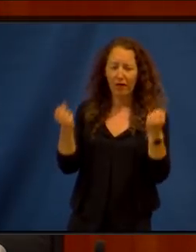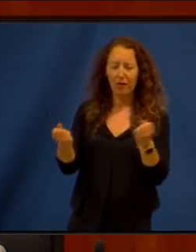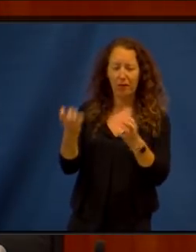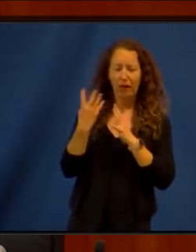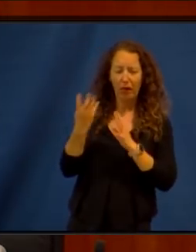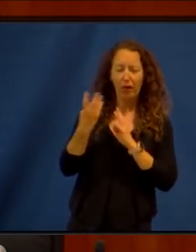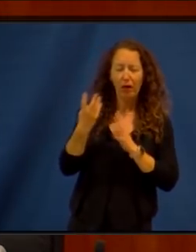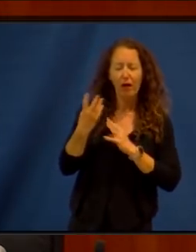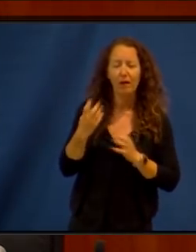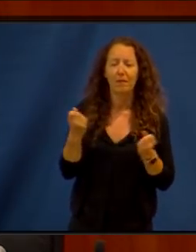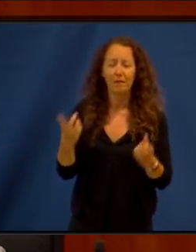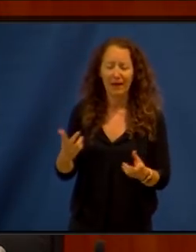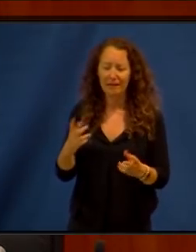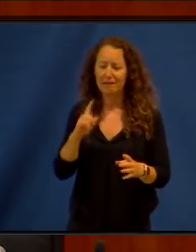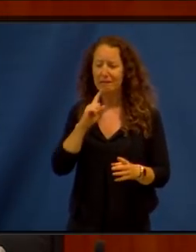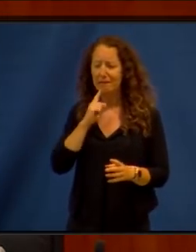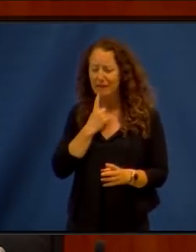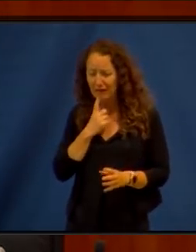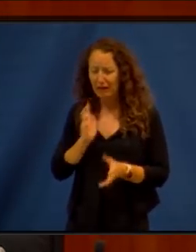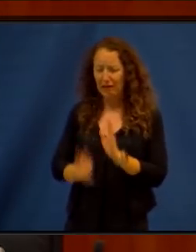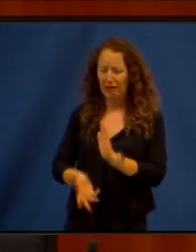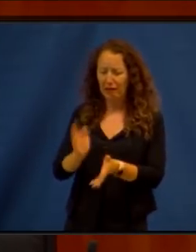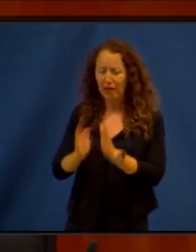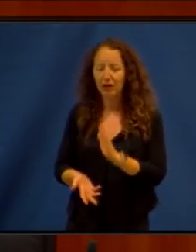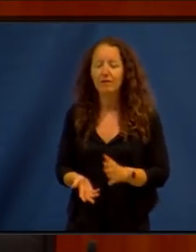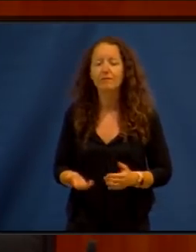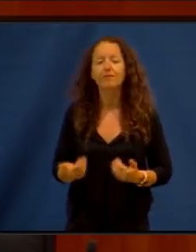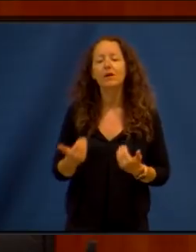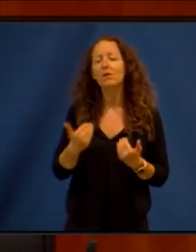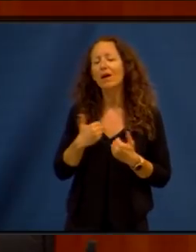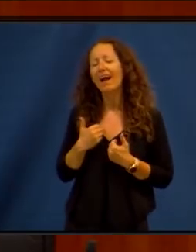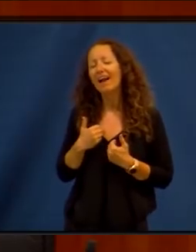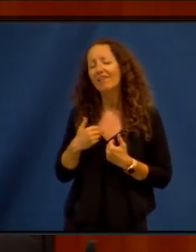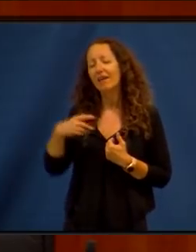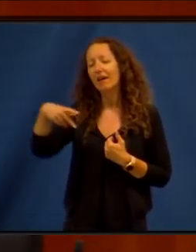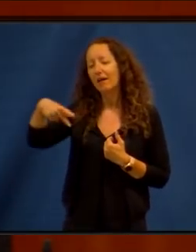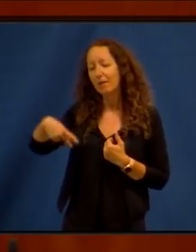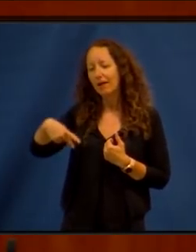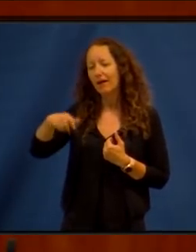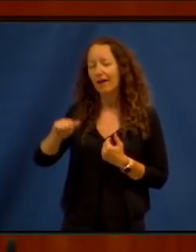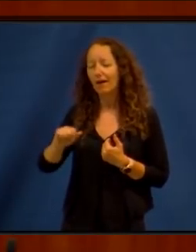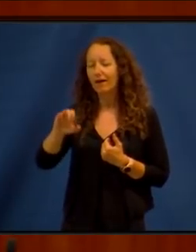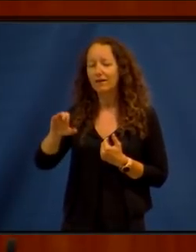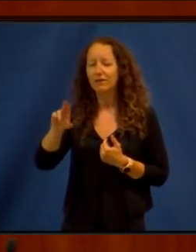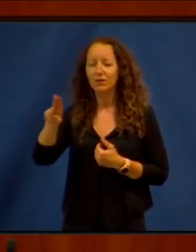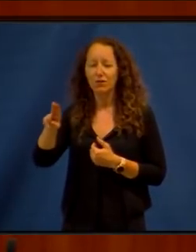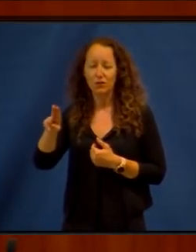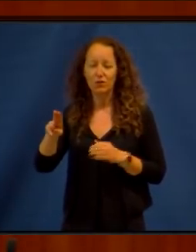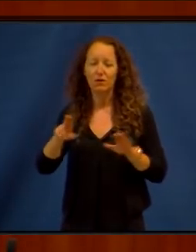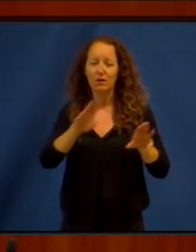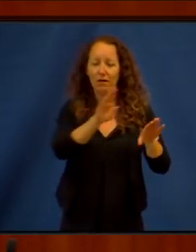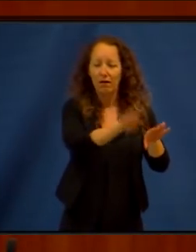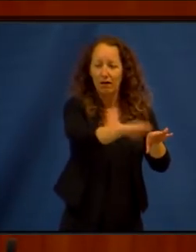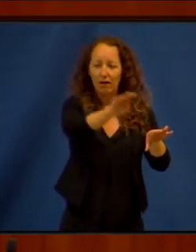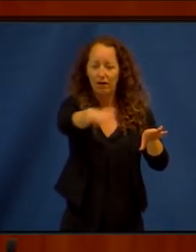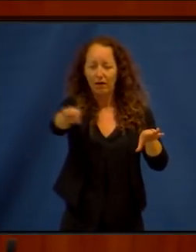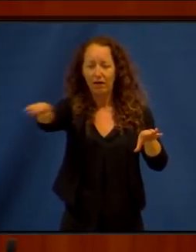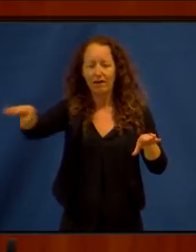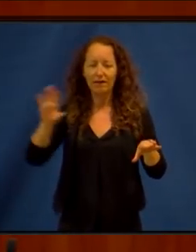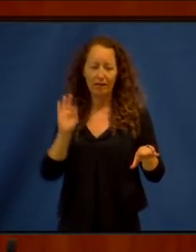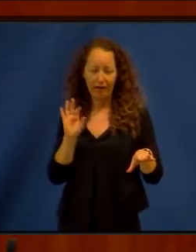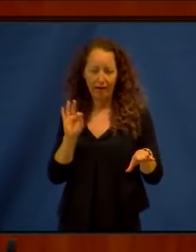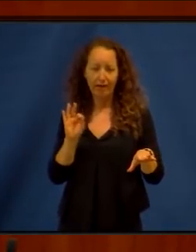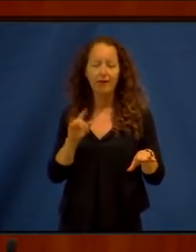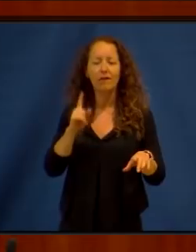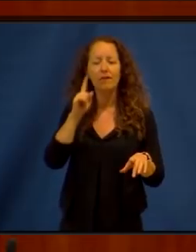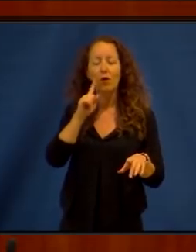could use 9 of our PACU bays, which is our recovery room, and we have another 13 monitored beds